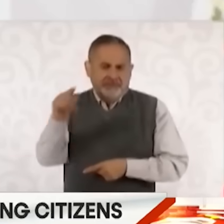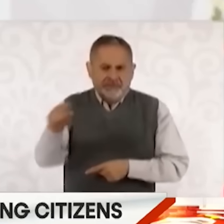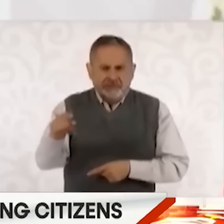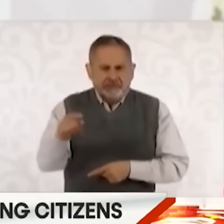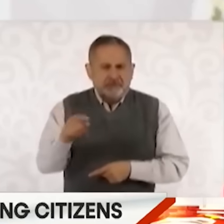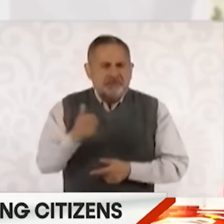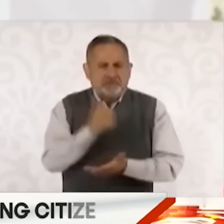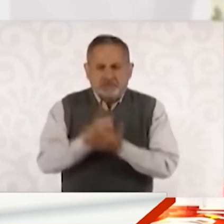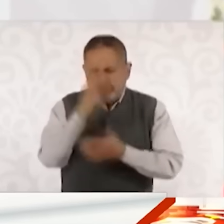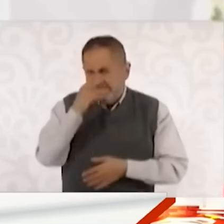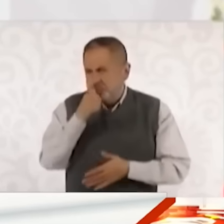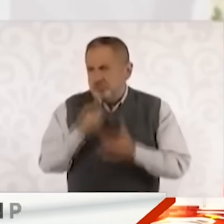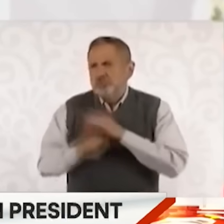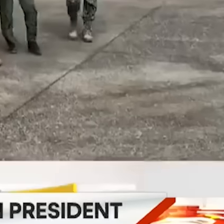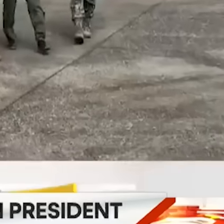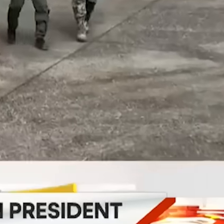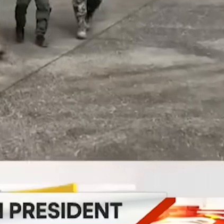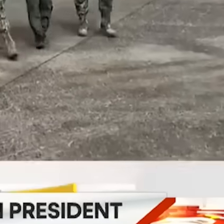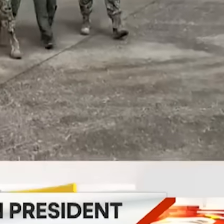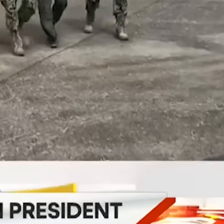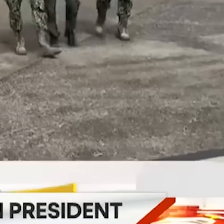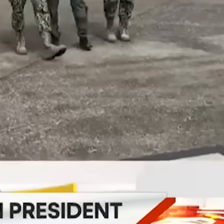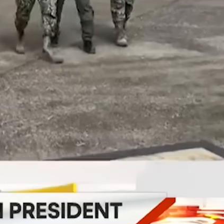the recognition of our rights.